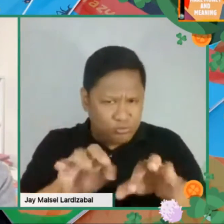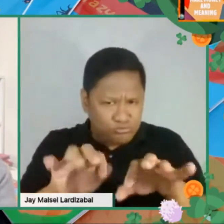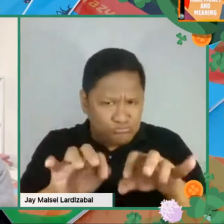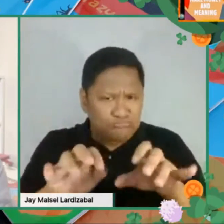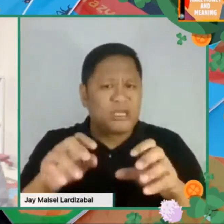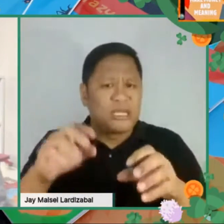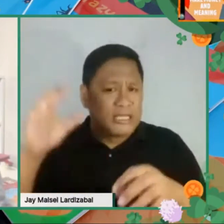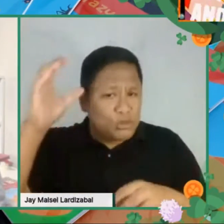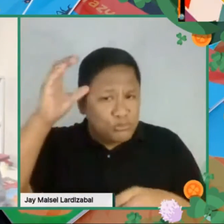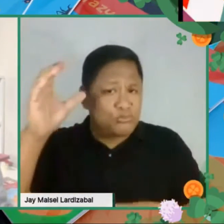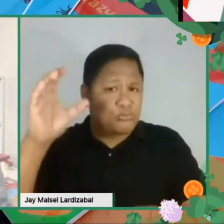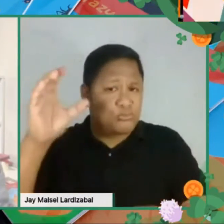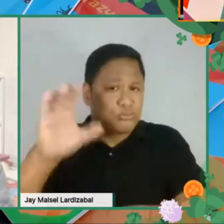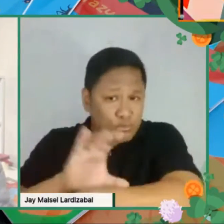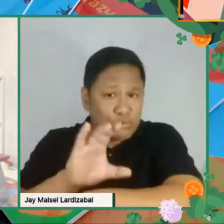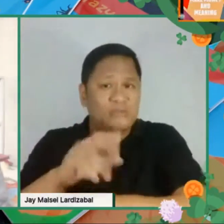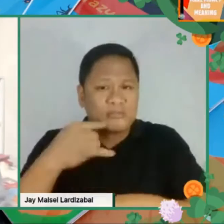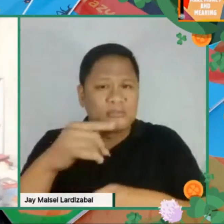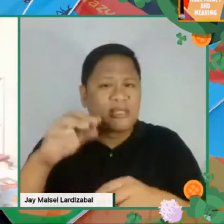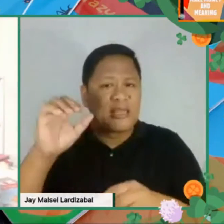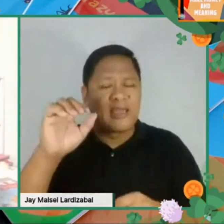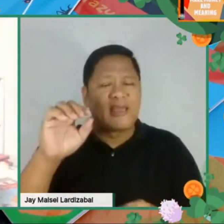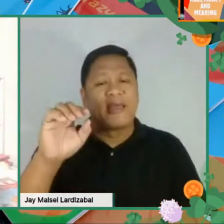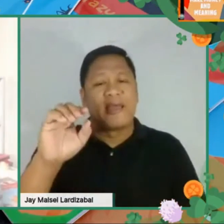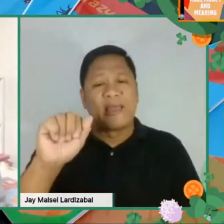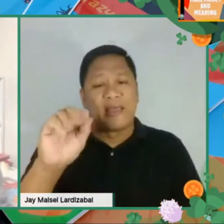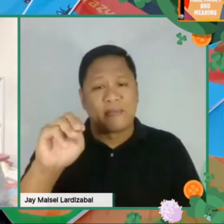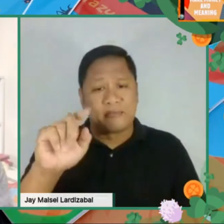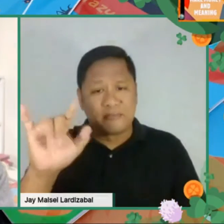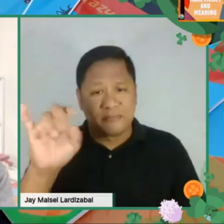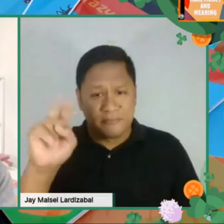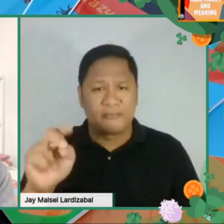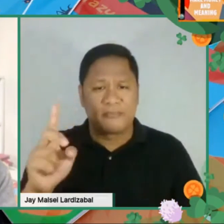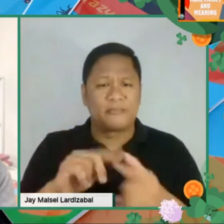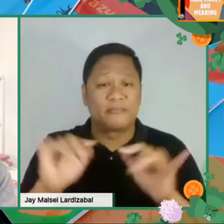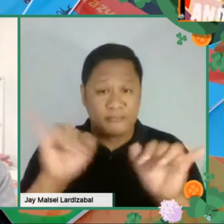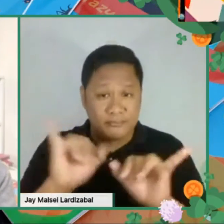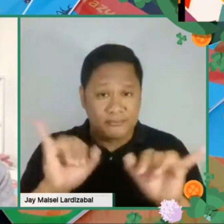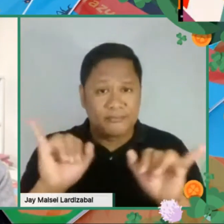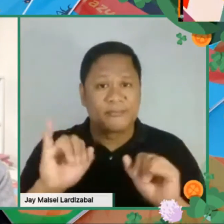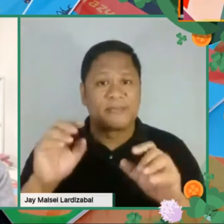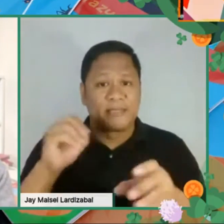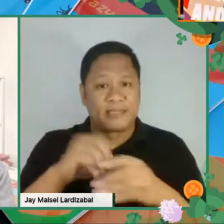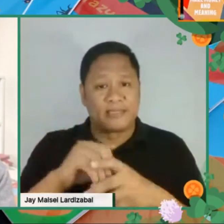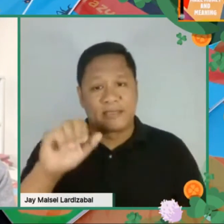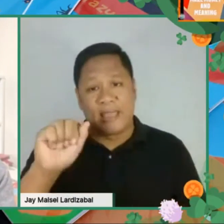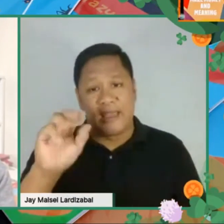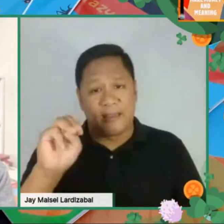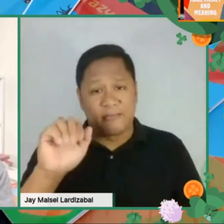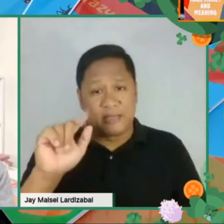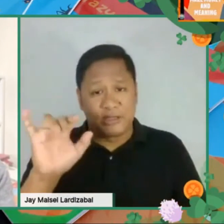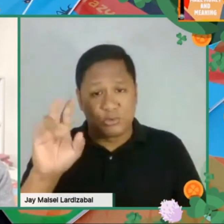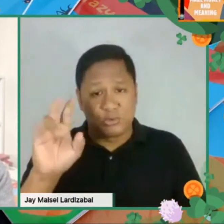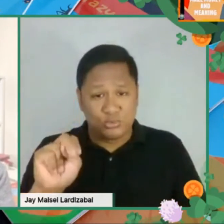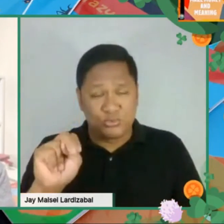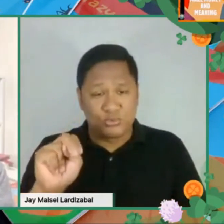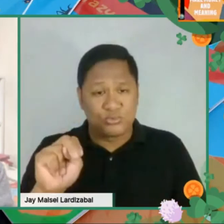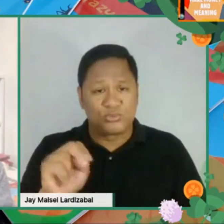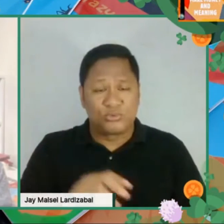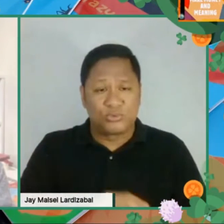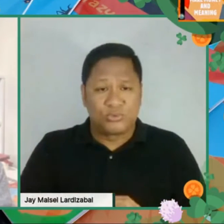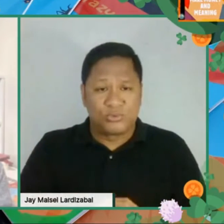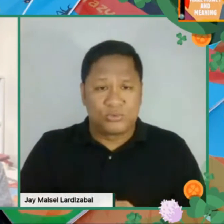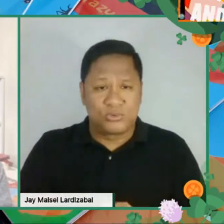yun. And it's also on Amazon. So, along with the book,